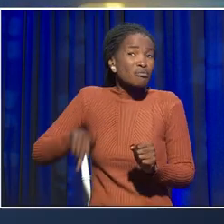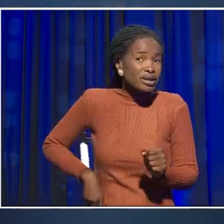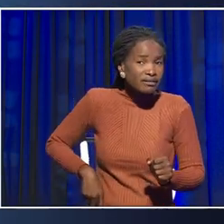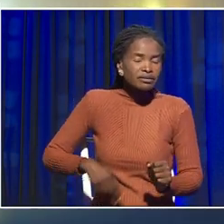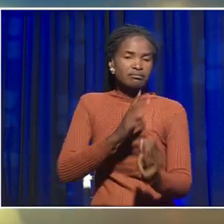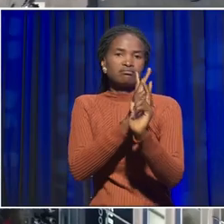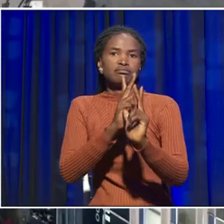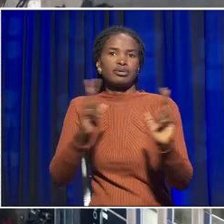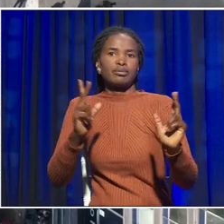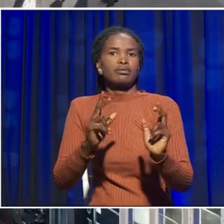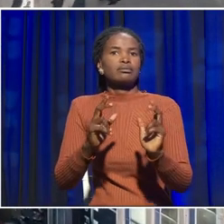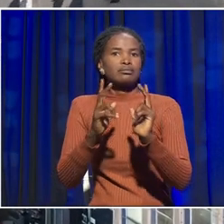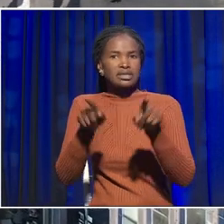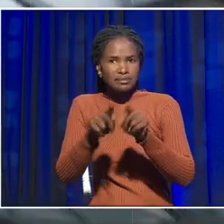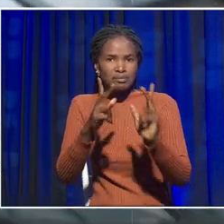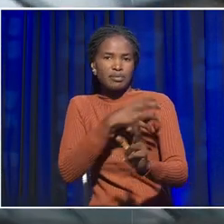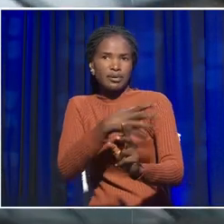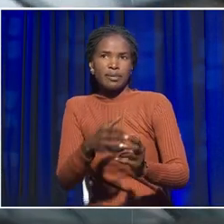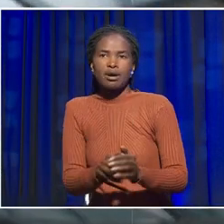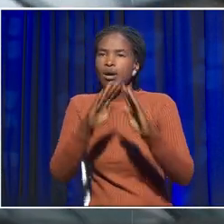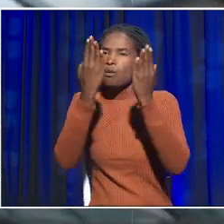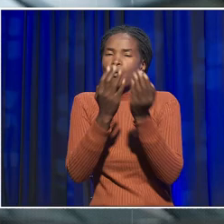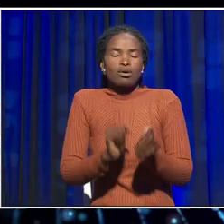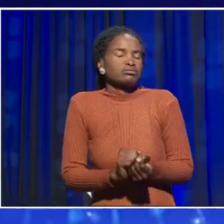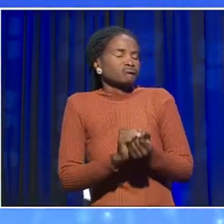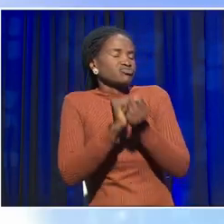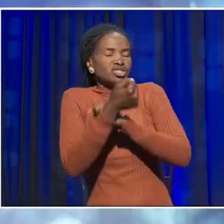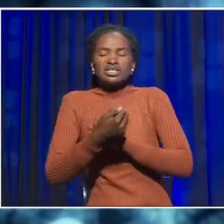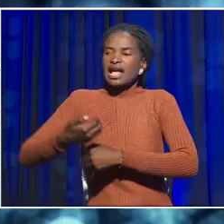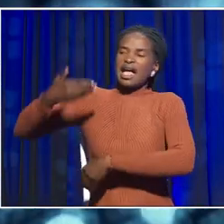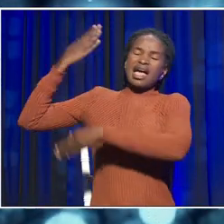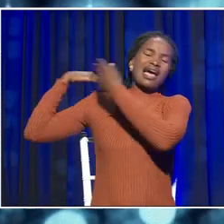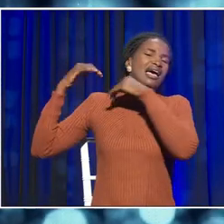world has changed. We can never, ever go back to yesterday.